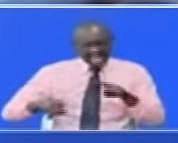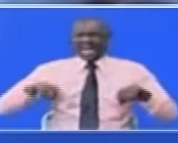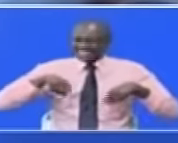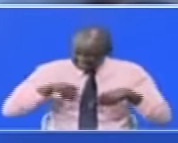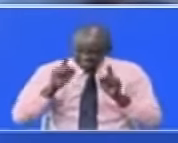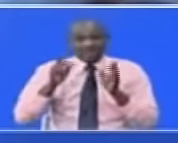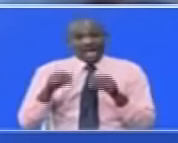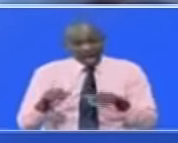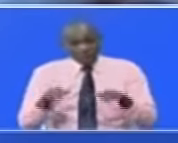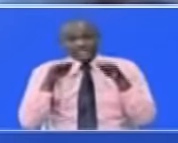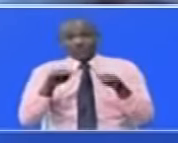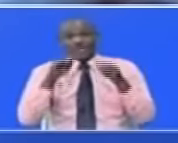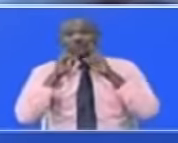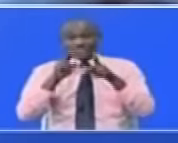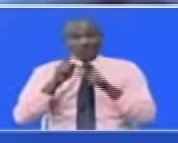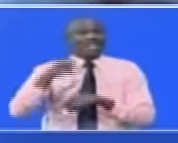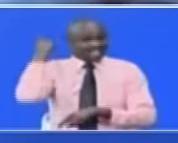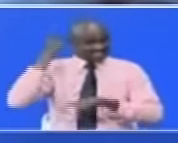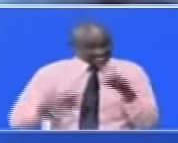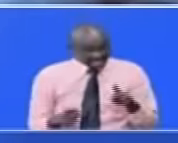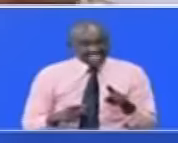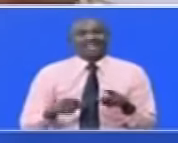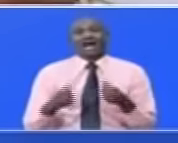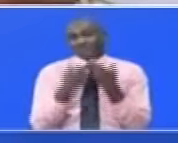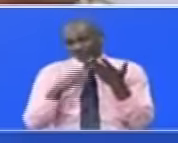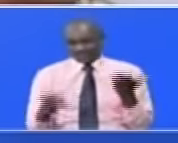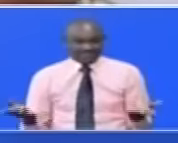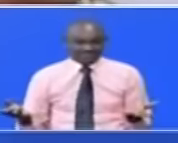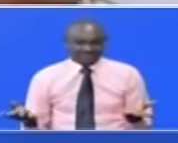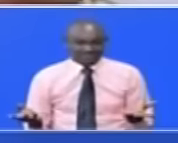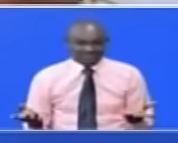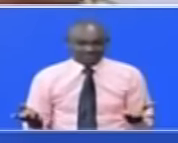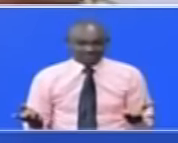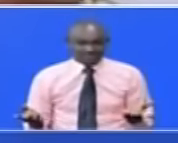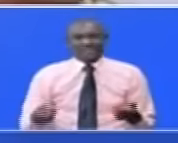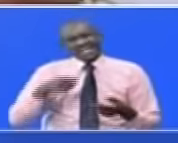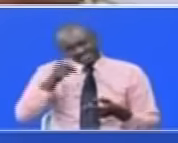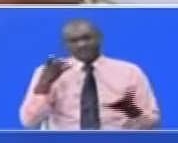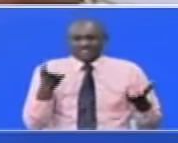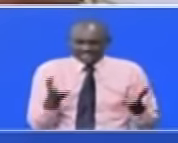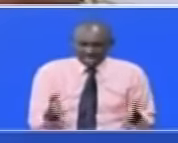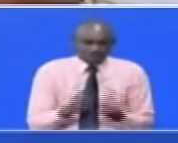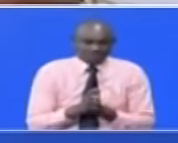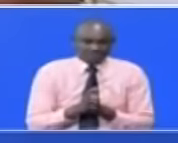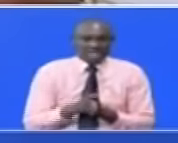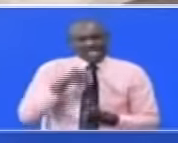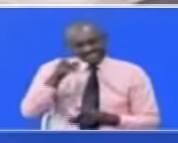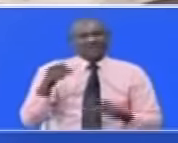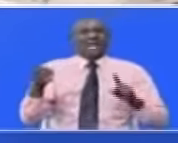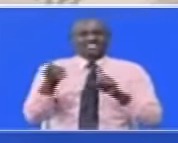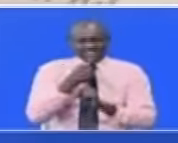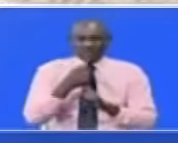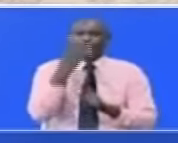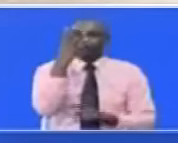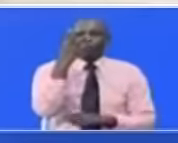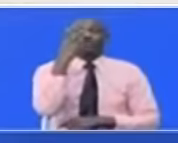her as she awaited the announcement of the KCPE results. Relief engulfed her when it emerged that she had scored